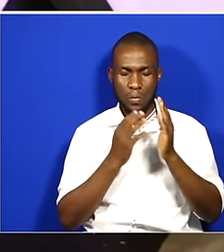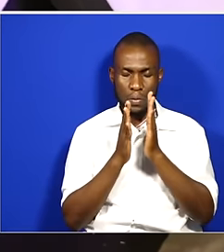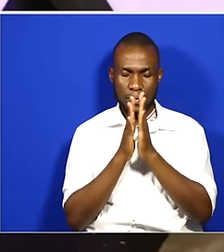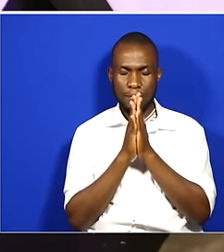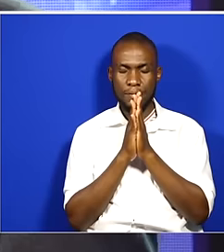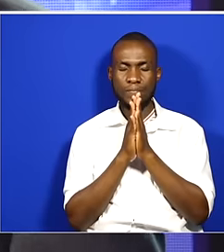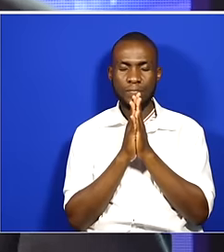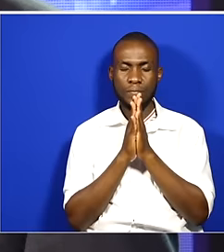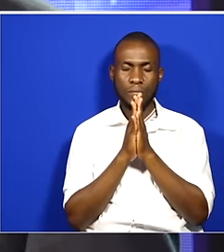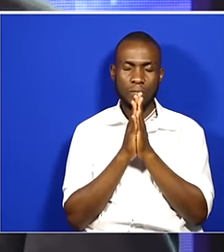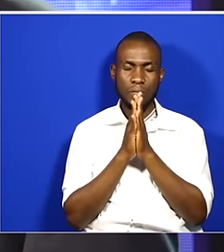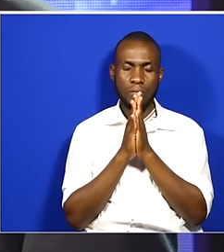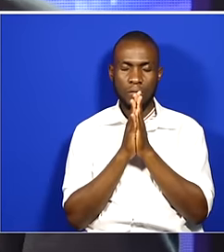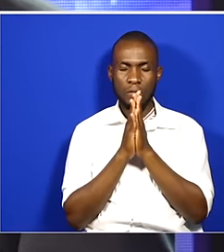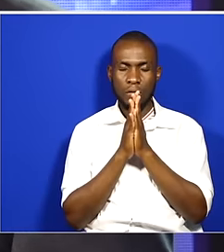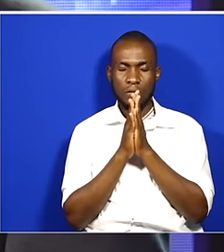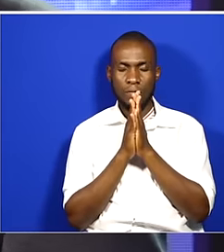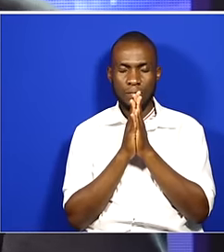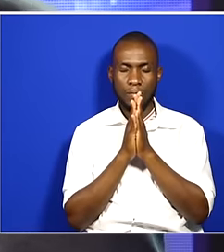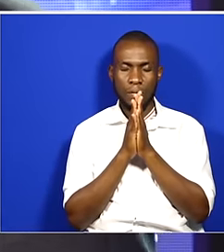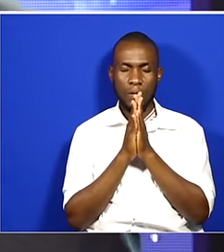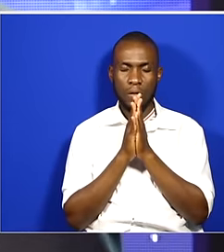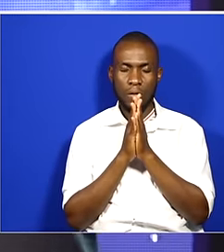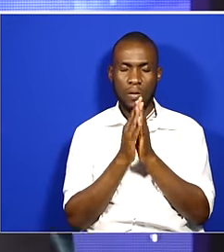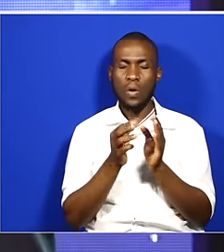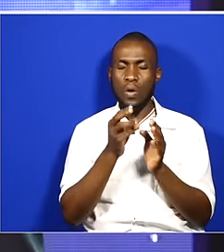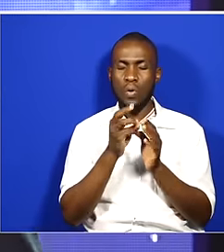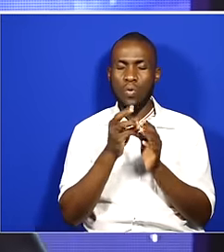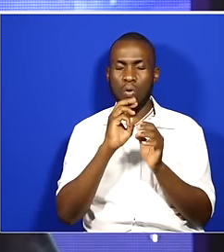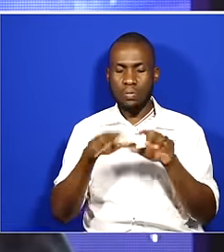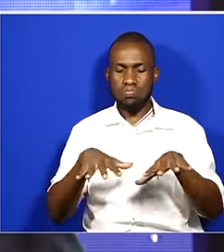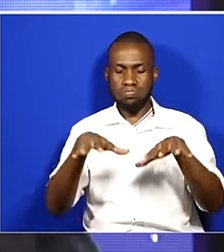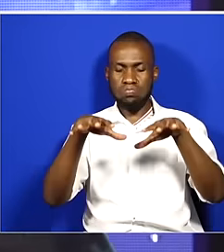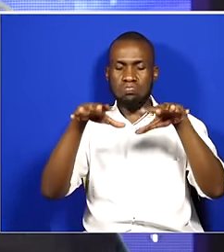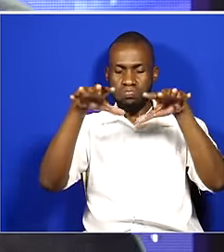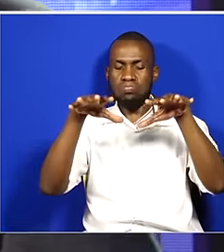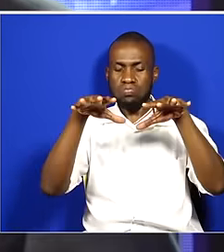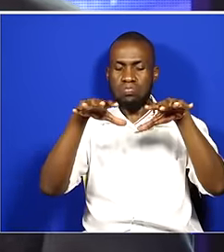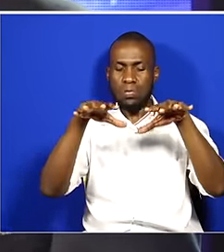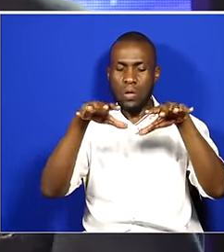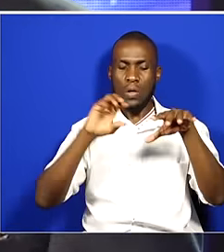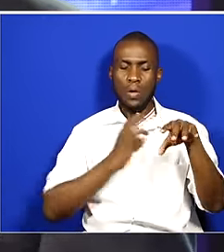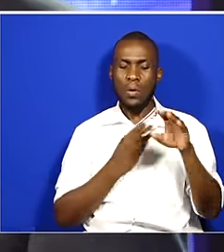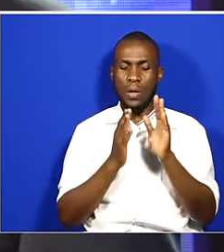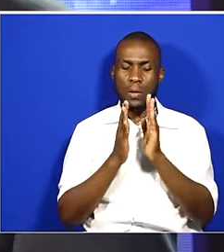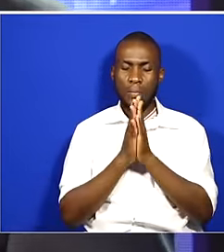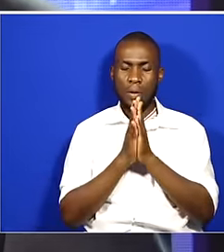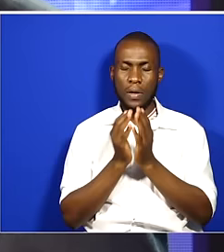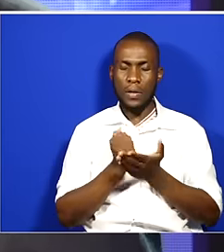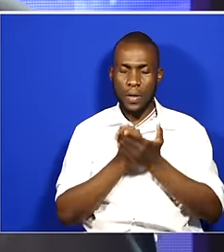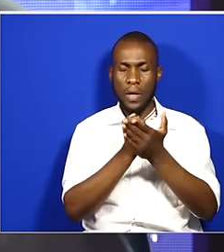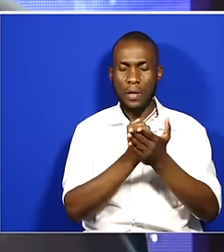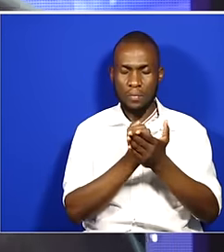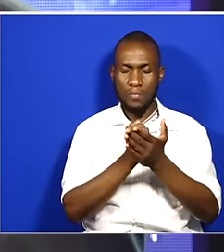that have seen a huge influx of rain, even to the point of flooding. We pray that that will be regulated. We